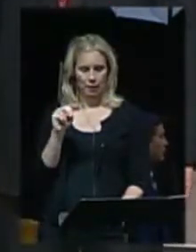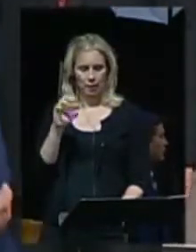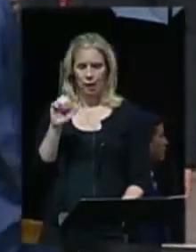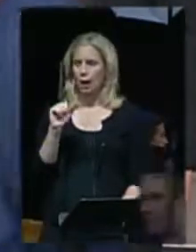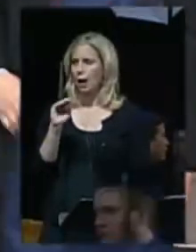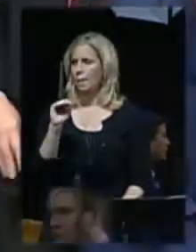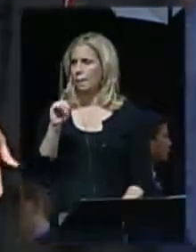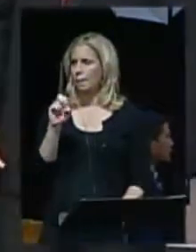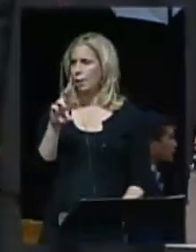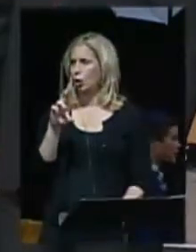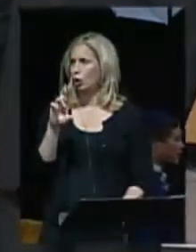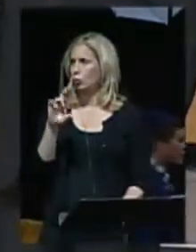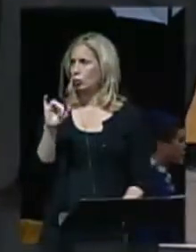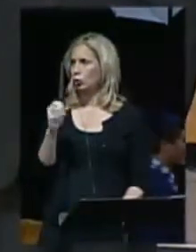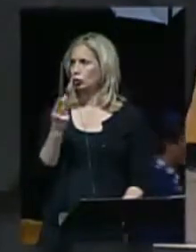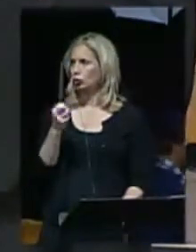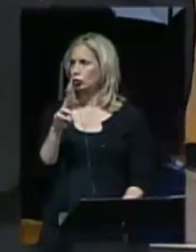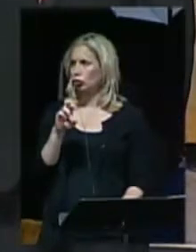Amber Richard.